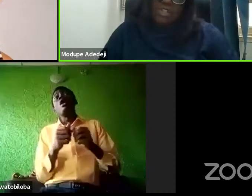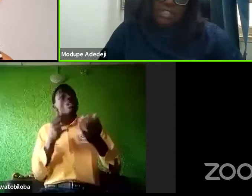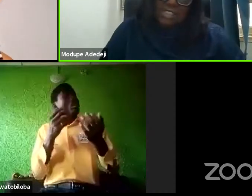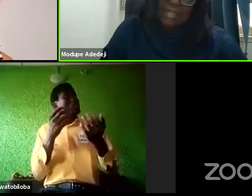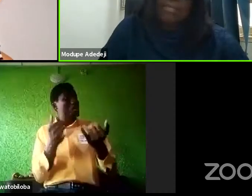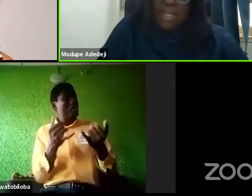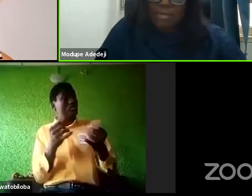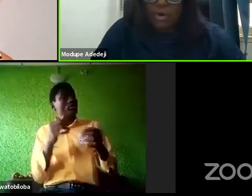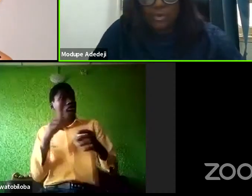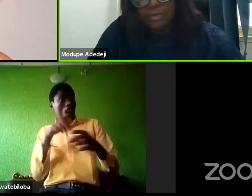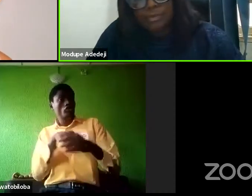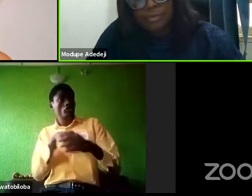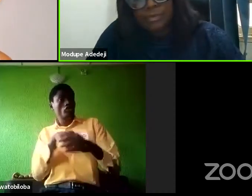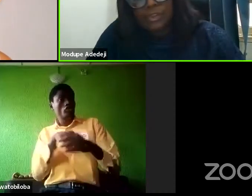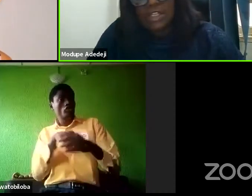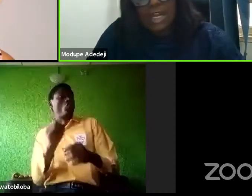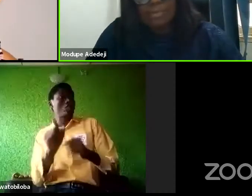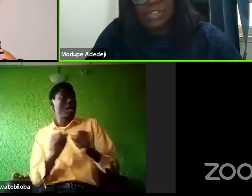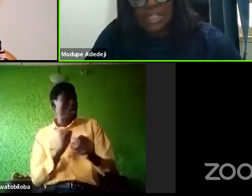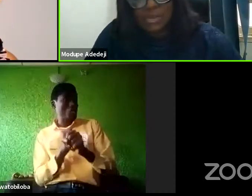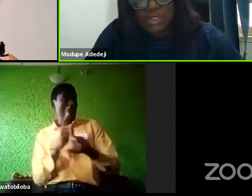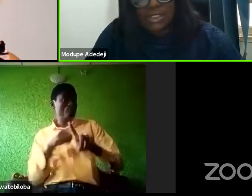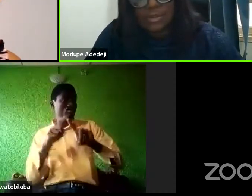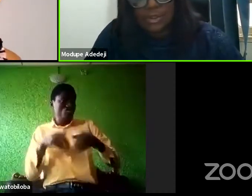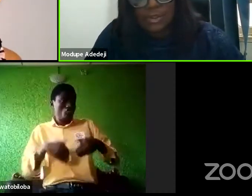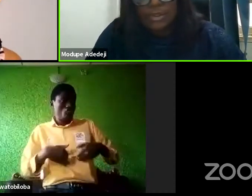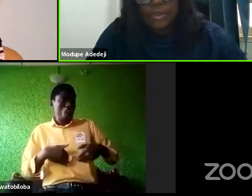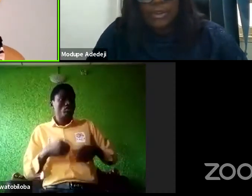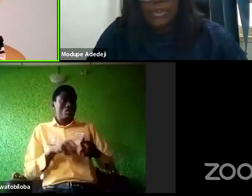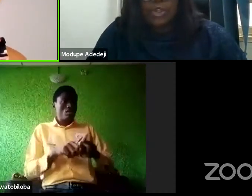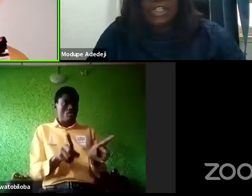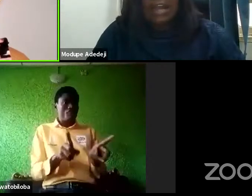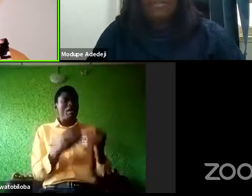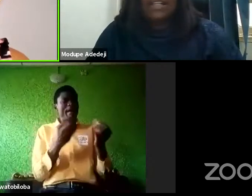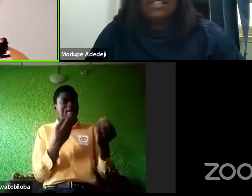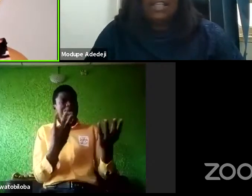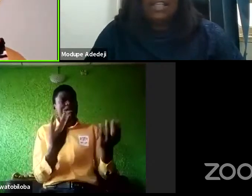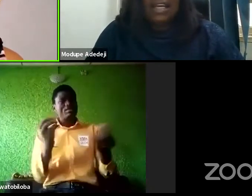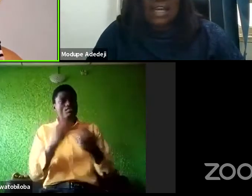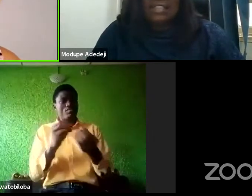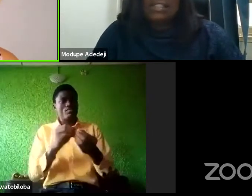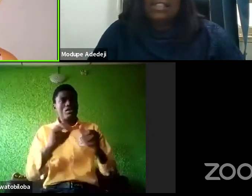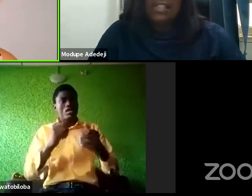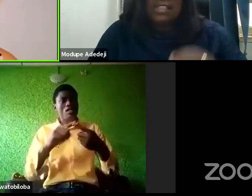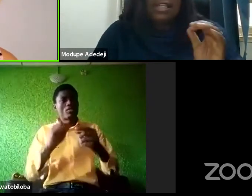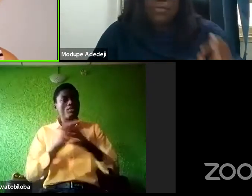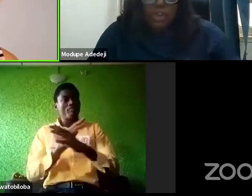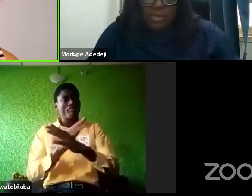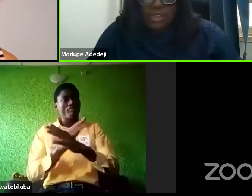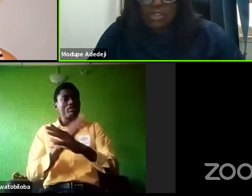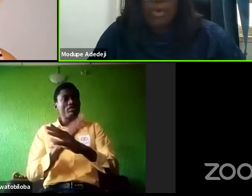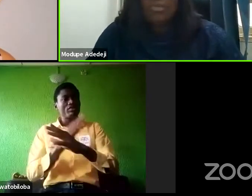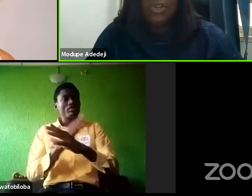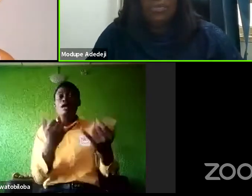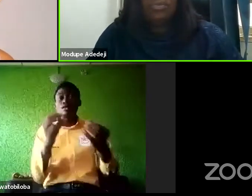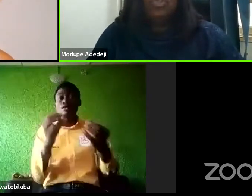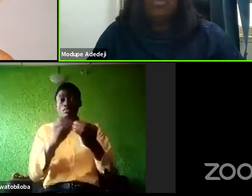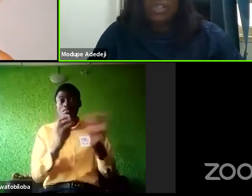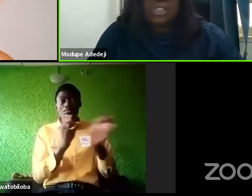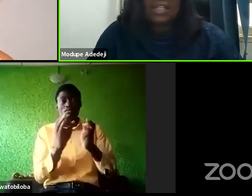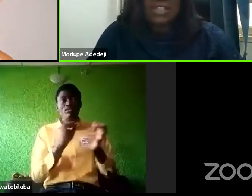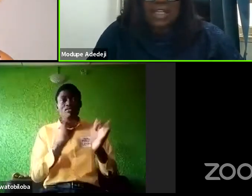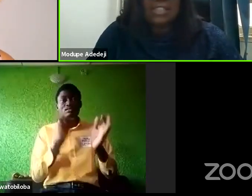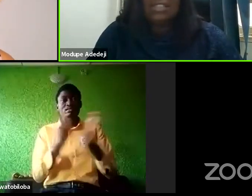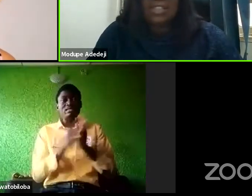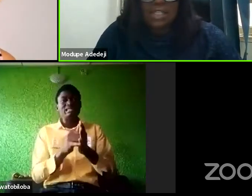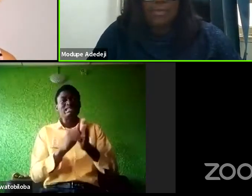are some of the things, and many more that you can present with. So the emphasis is that these symptoms you